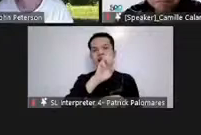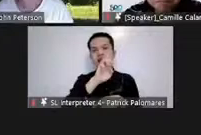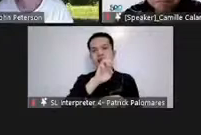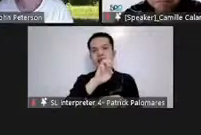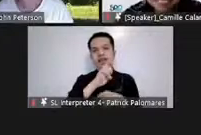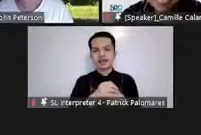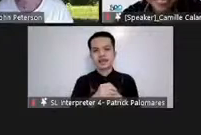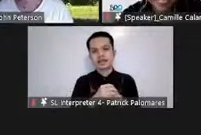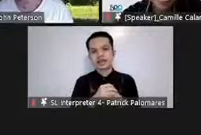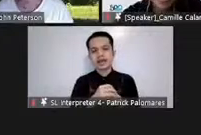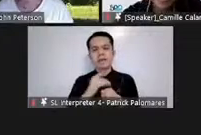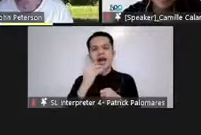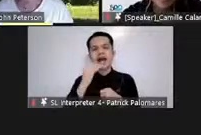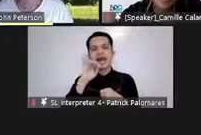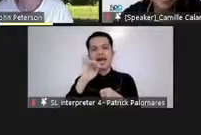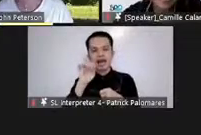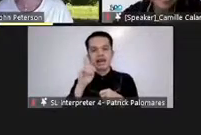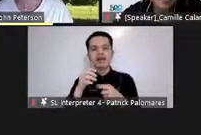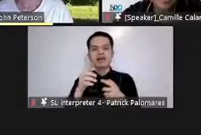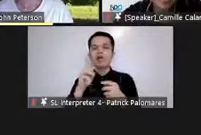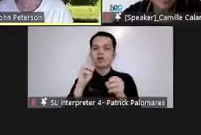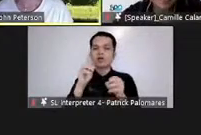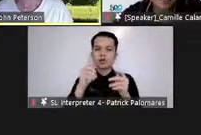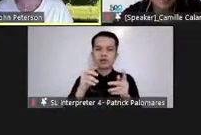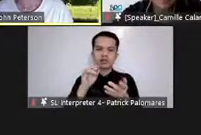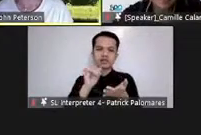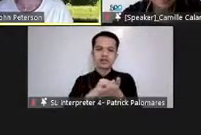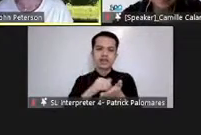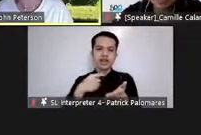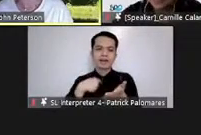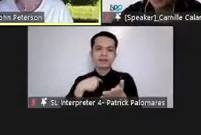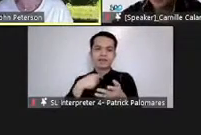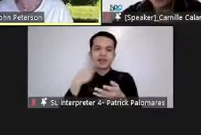Maguey. Yeah, it's what they make tequila out of.